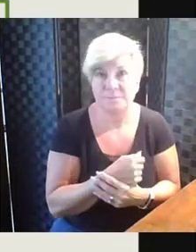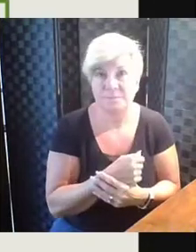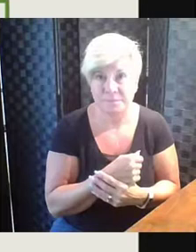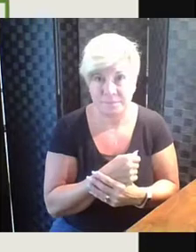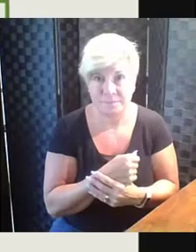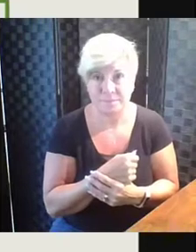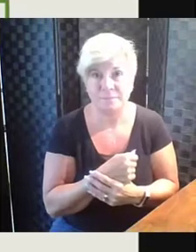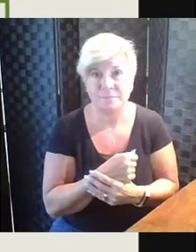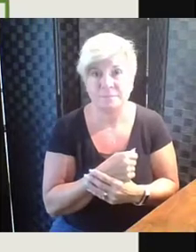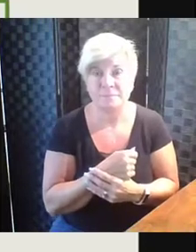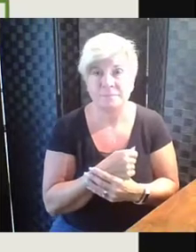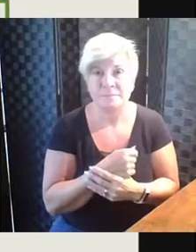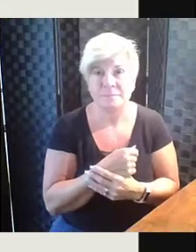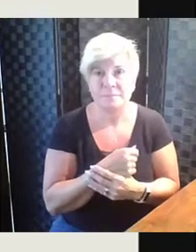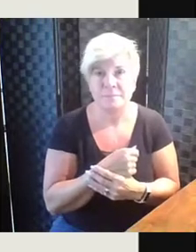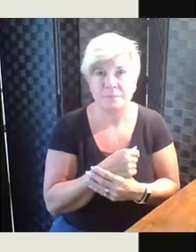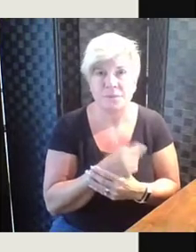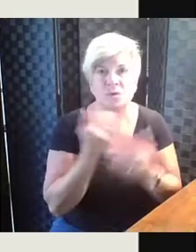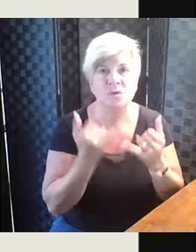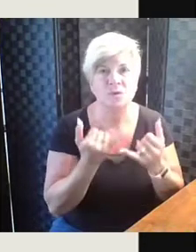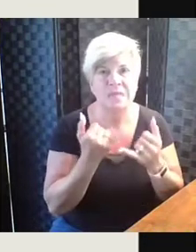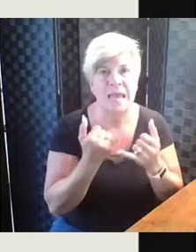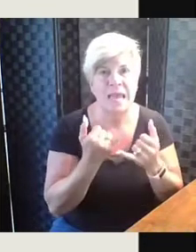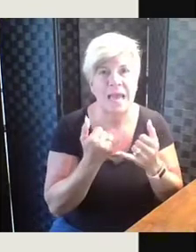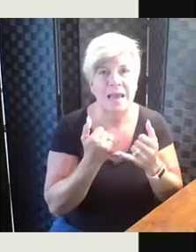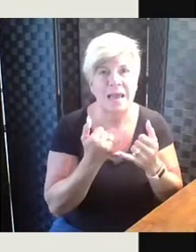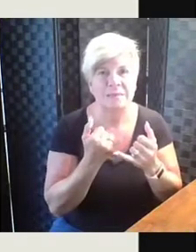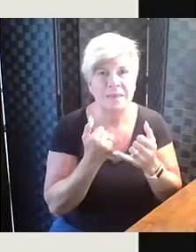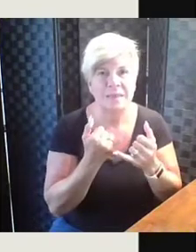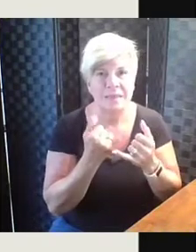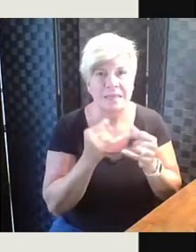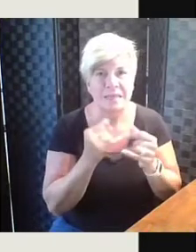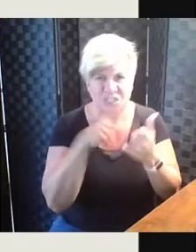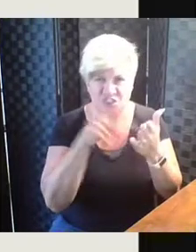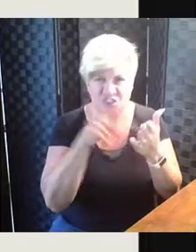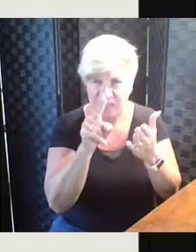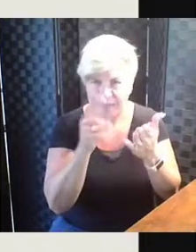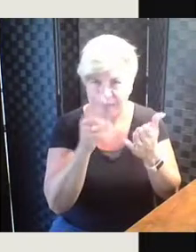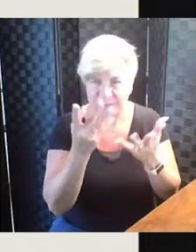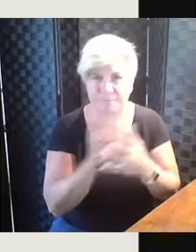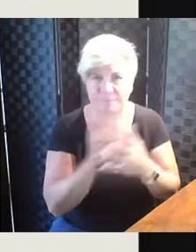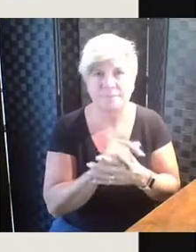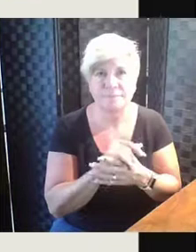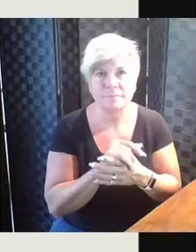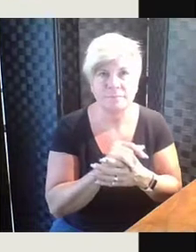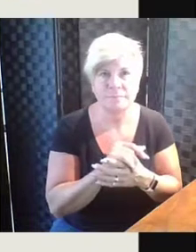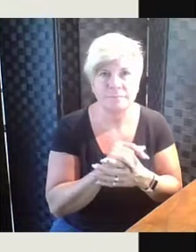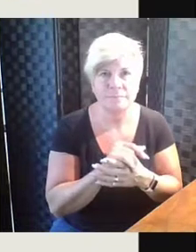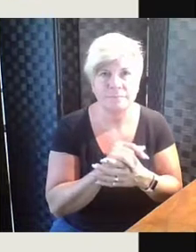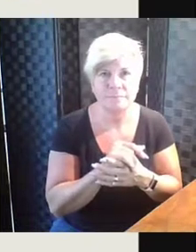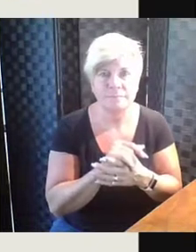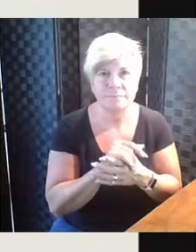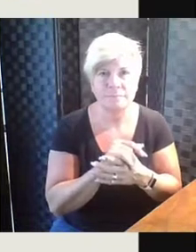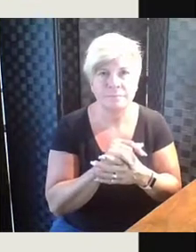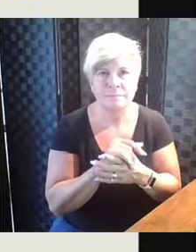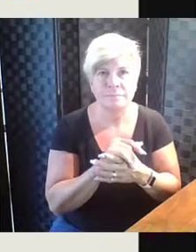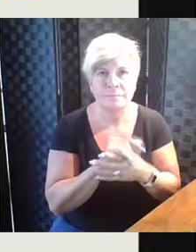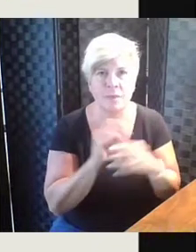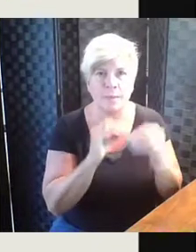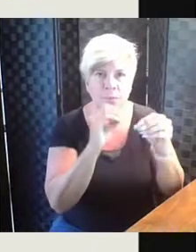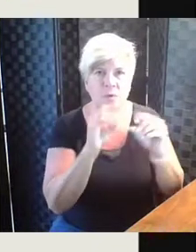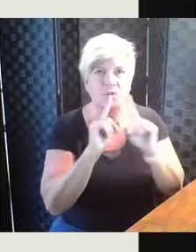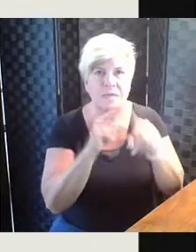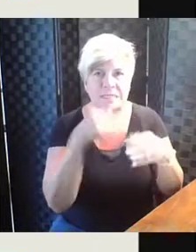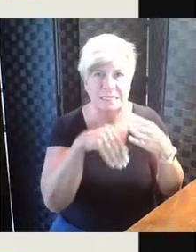marbles in the whole thing. So now let's take our answer and check it. So we're going to put